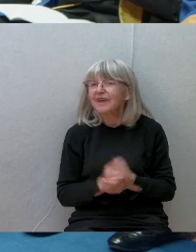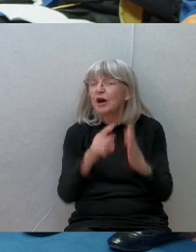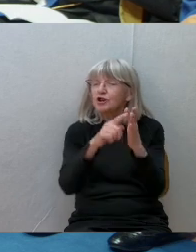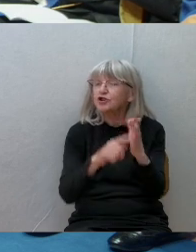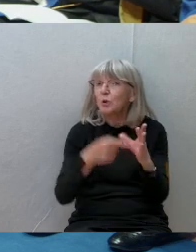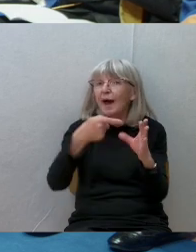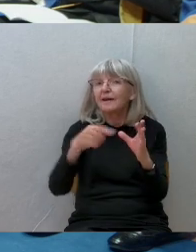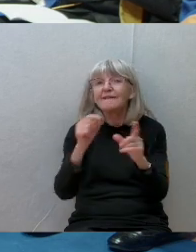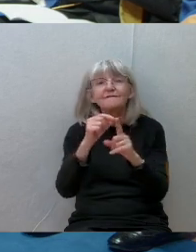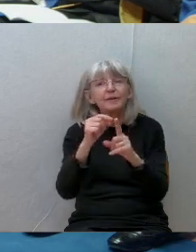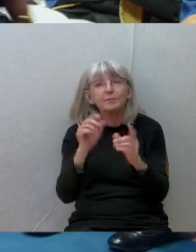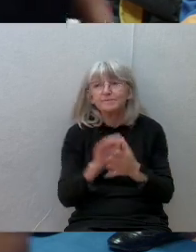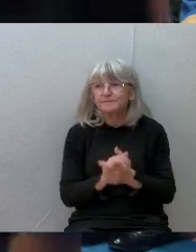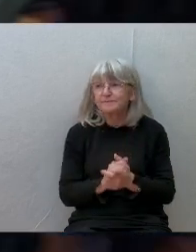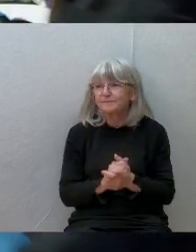Joanne Philp.